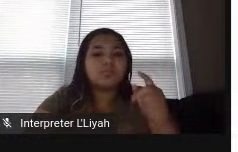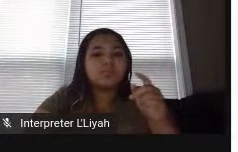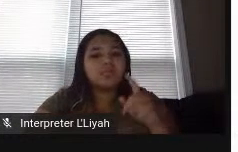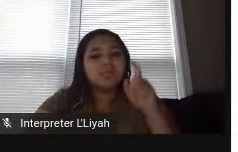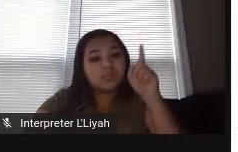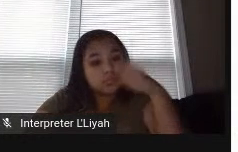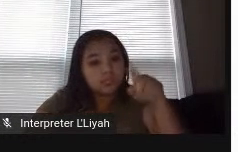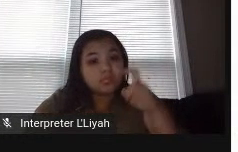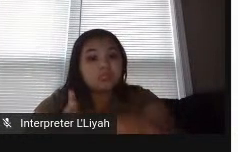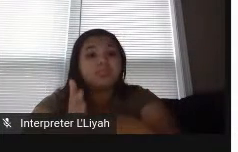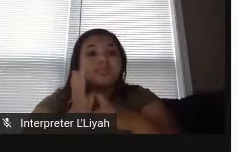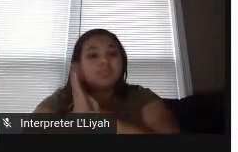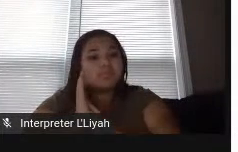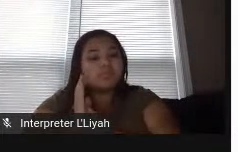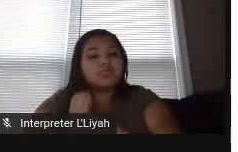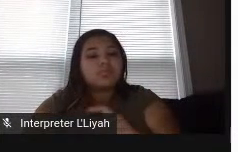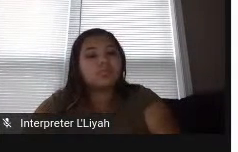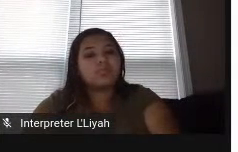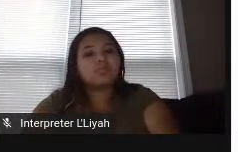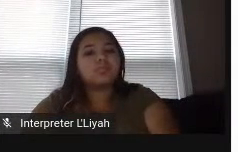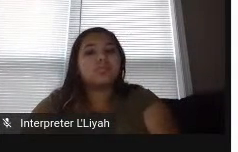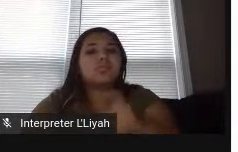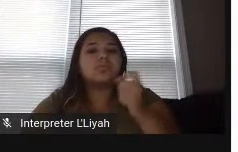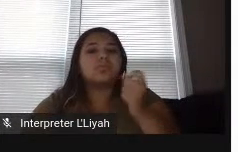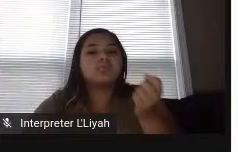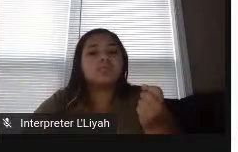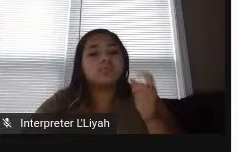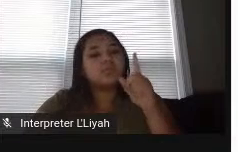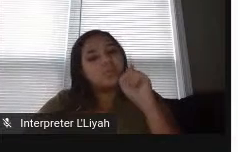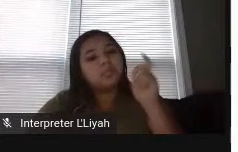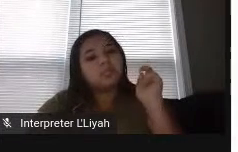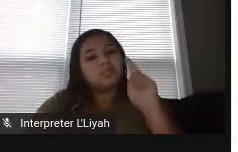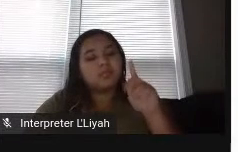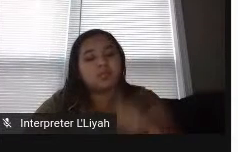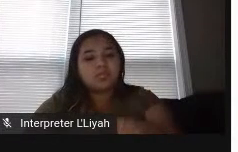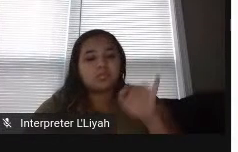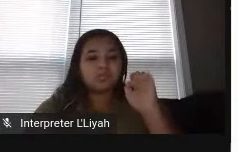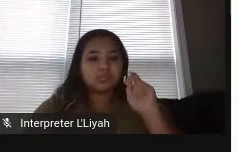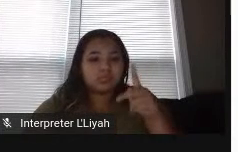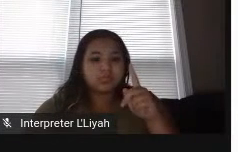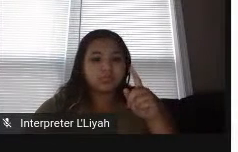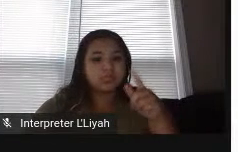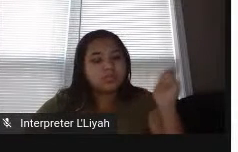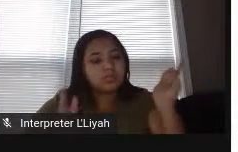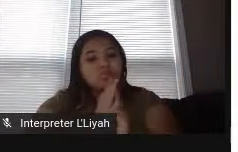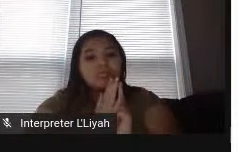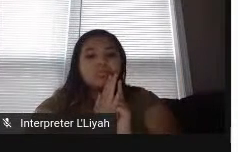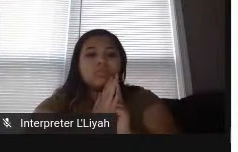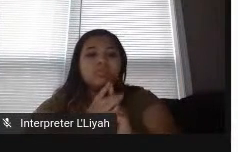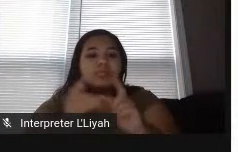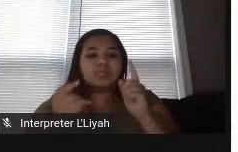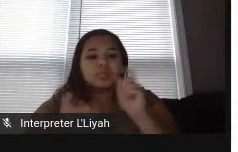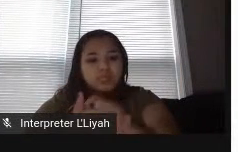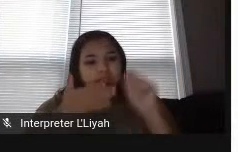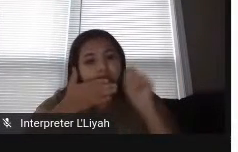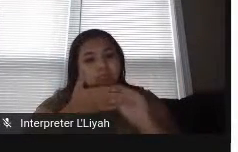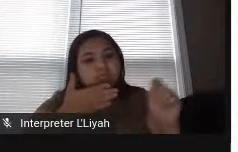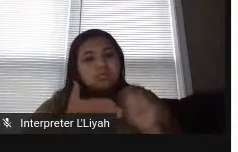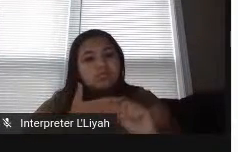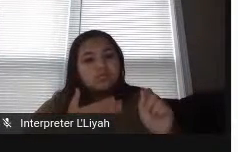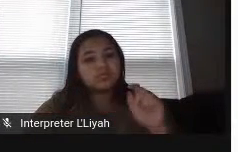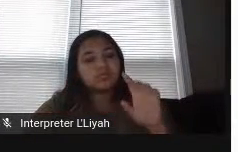They're supposed to. So it goes back to the IEP is a legal